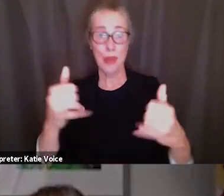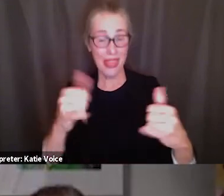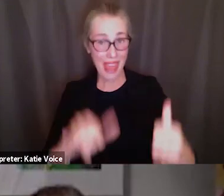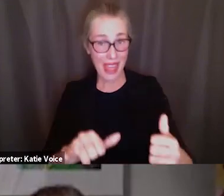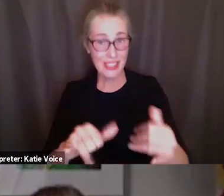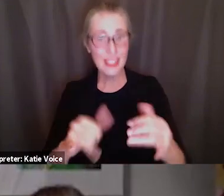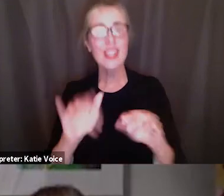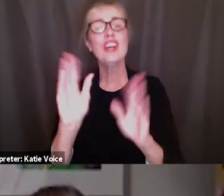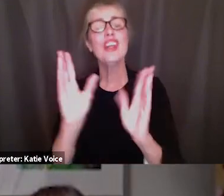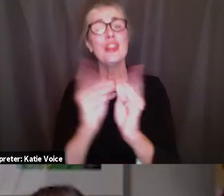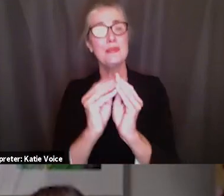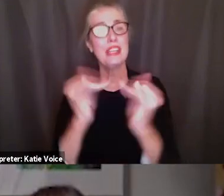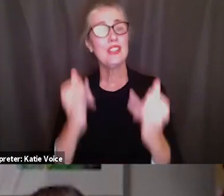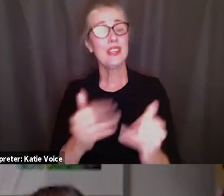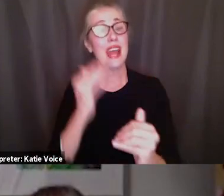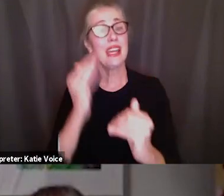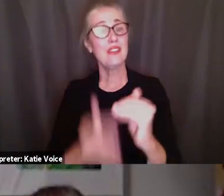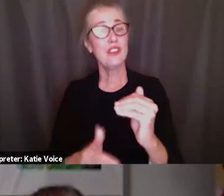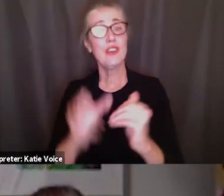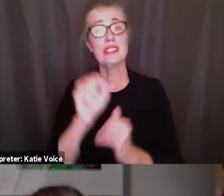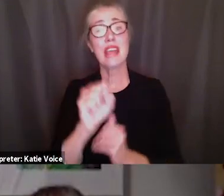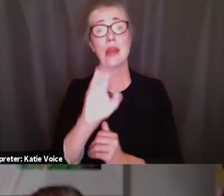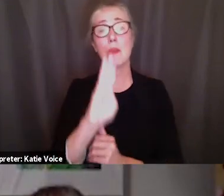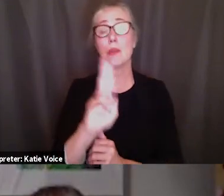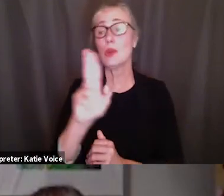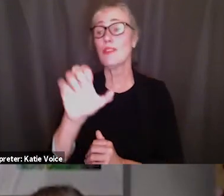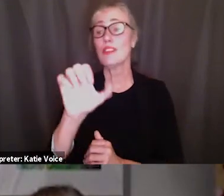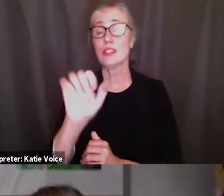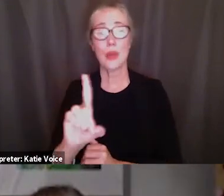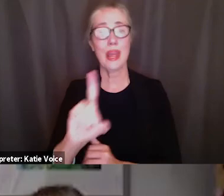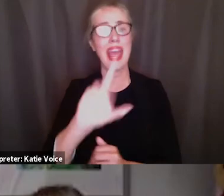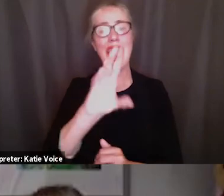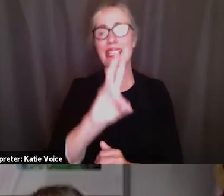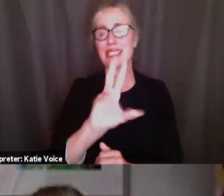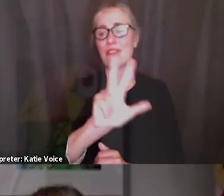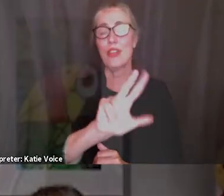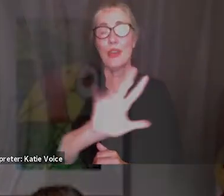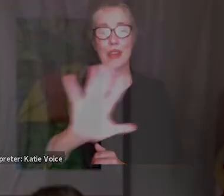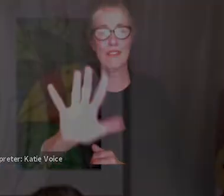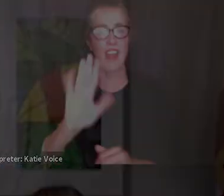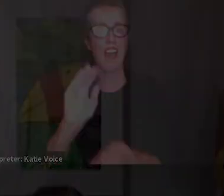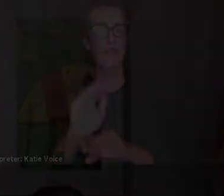Unified School Board is adjourned at 7:35 p.m. Good evening.